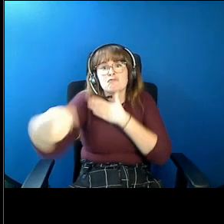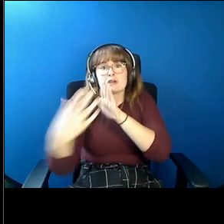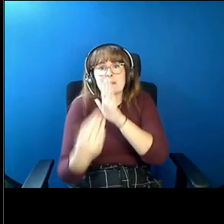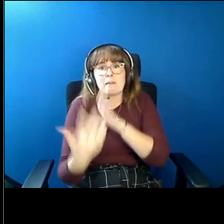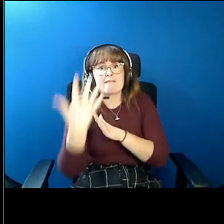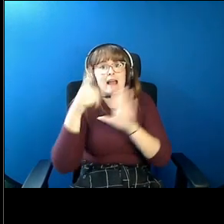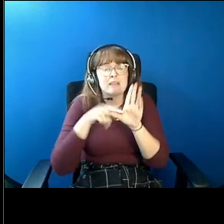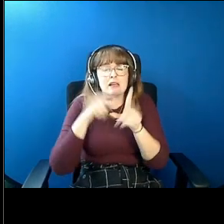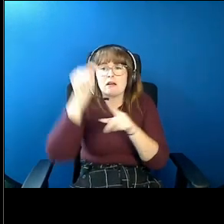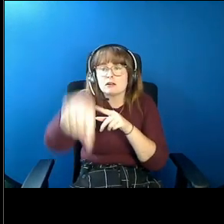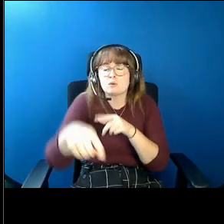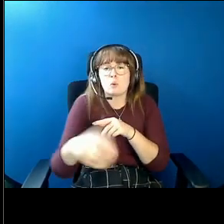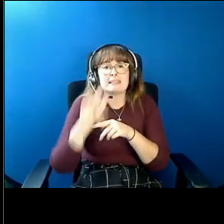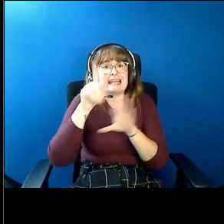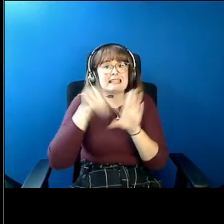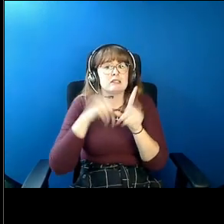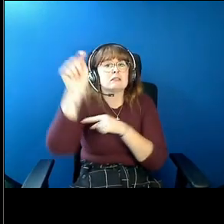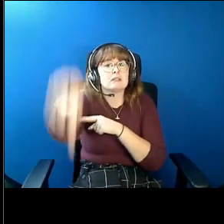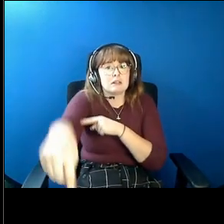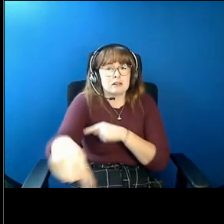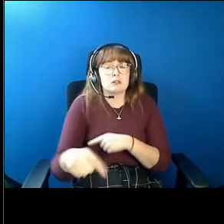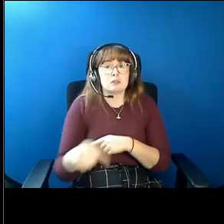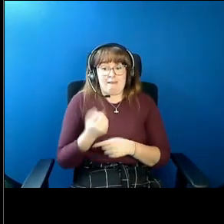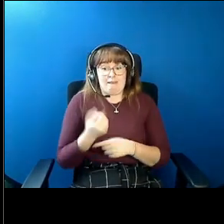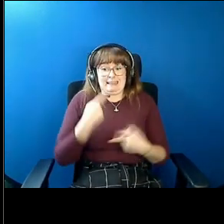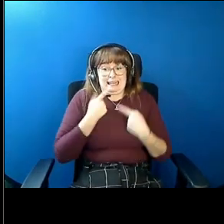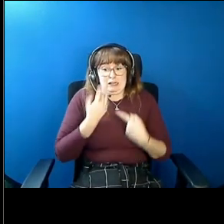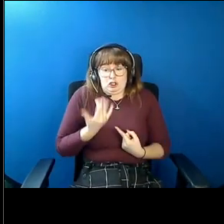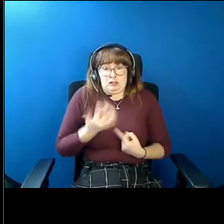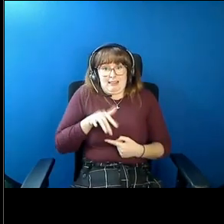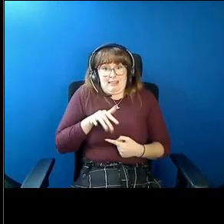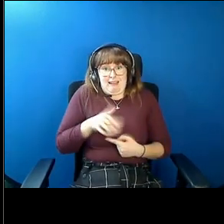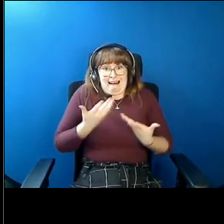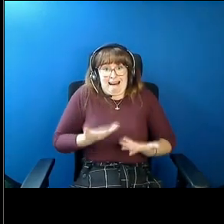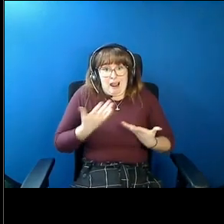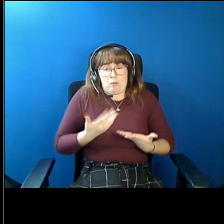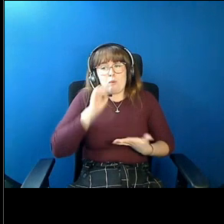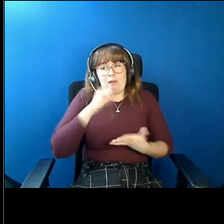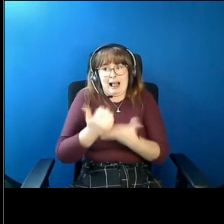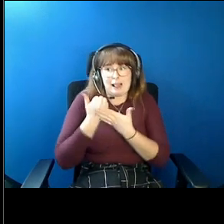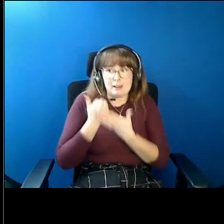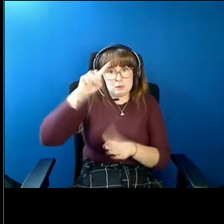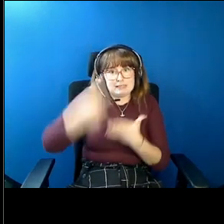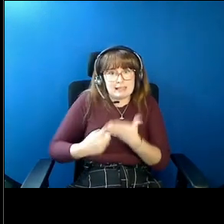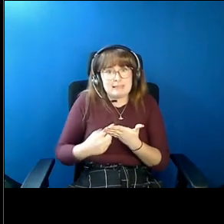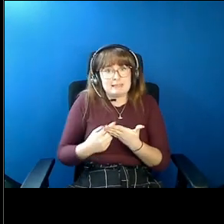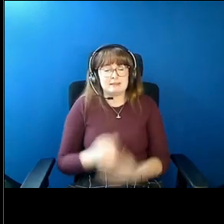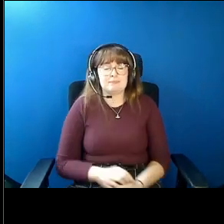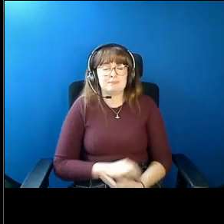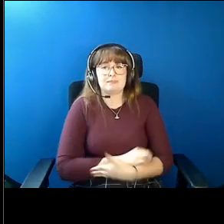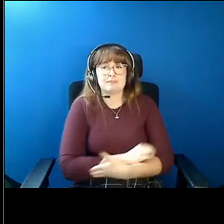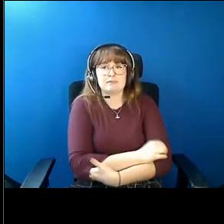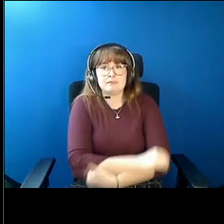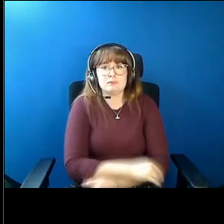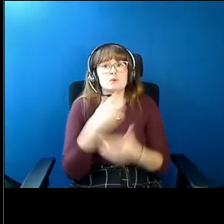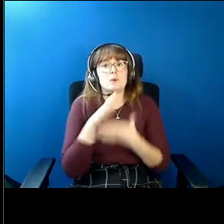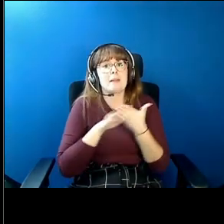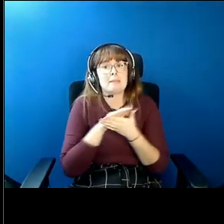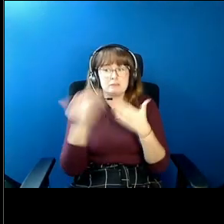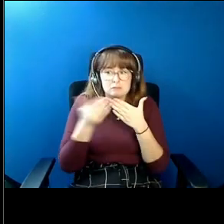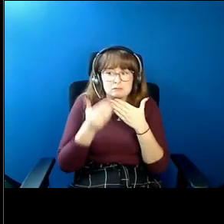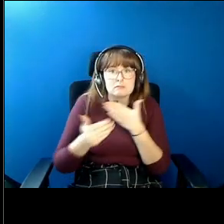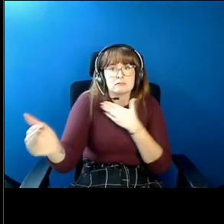years time. And so having the data at hand will really hopefully help you to make those educated decisions, so that really moving forward,